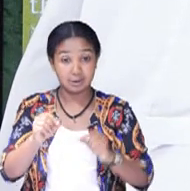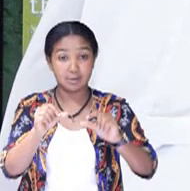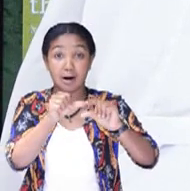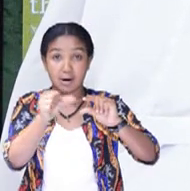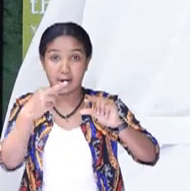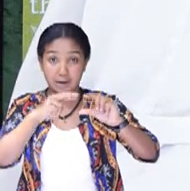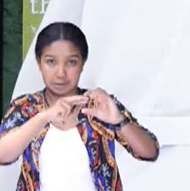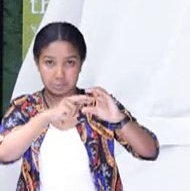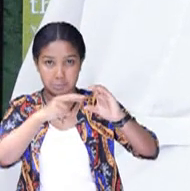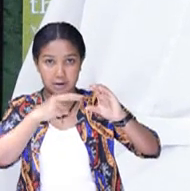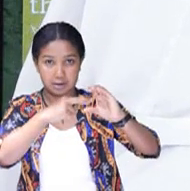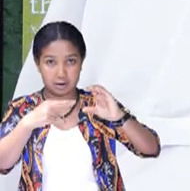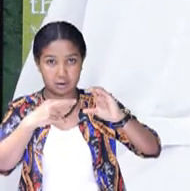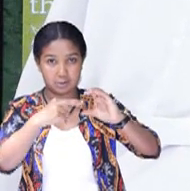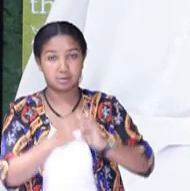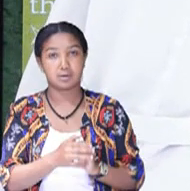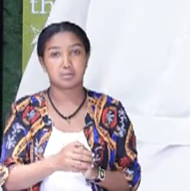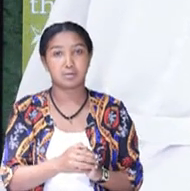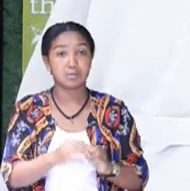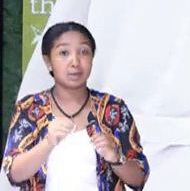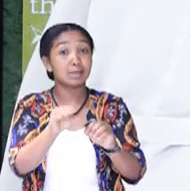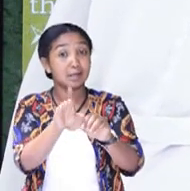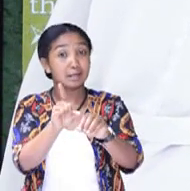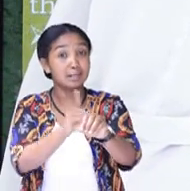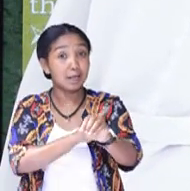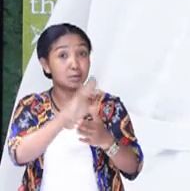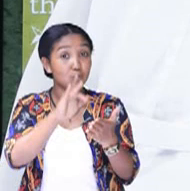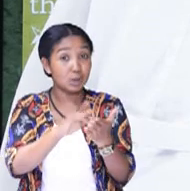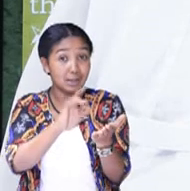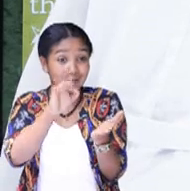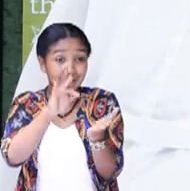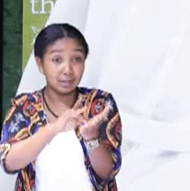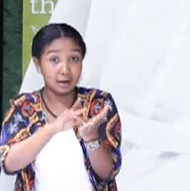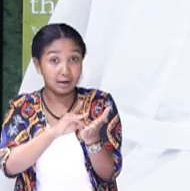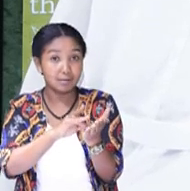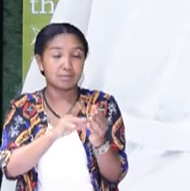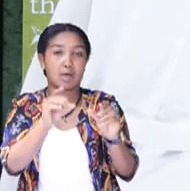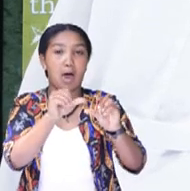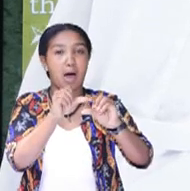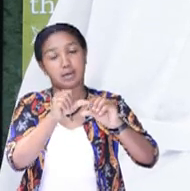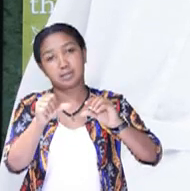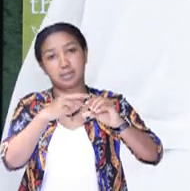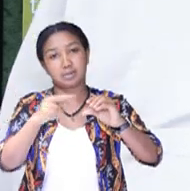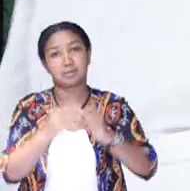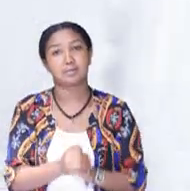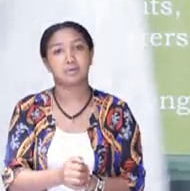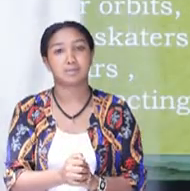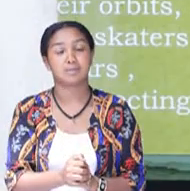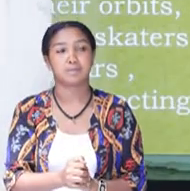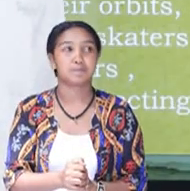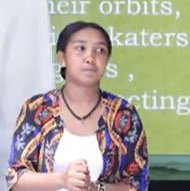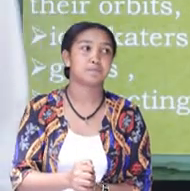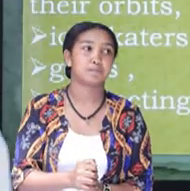means always whenever you take radius is the distance between the point and the axis. That is it. That is what we